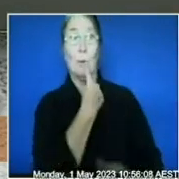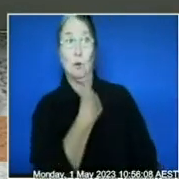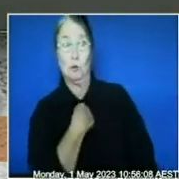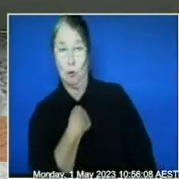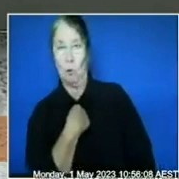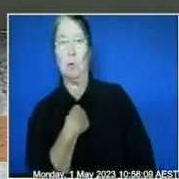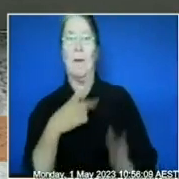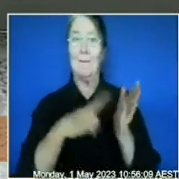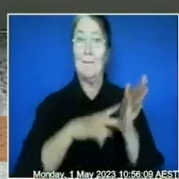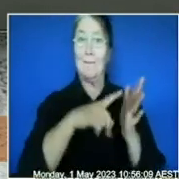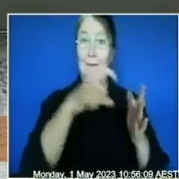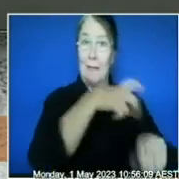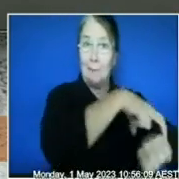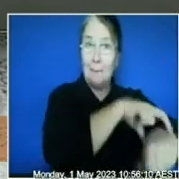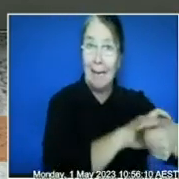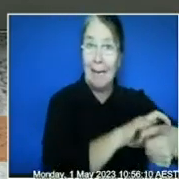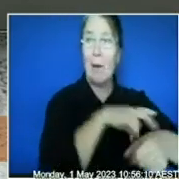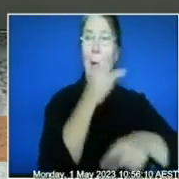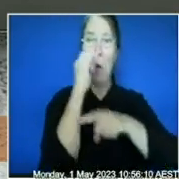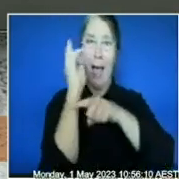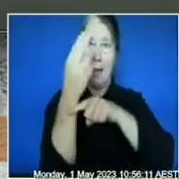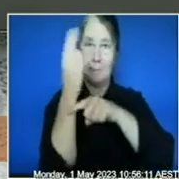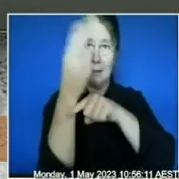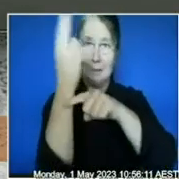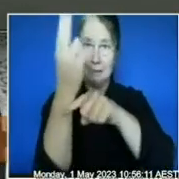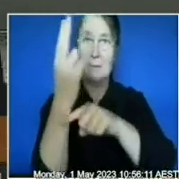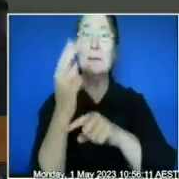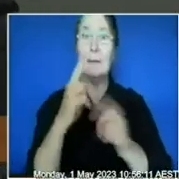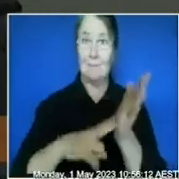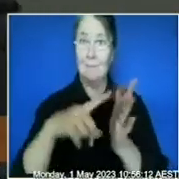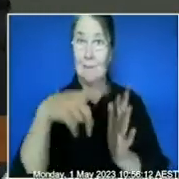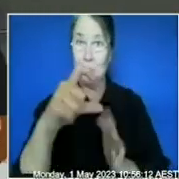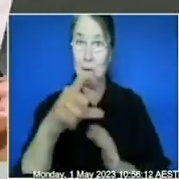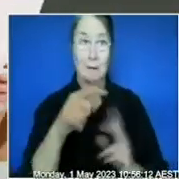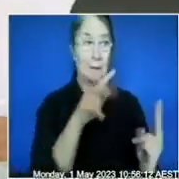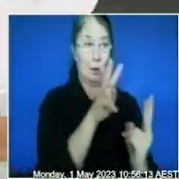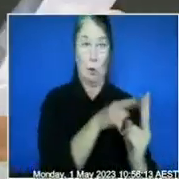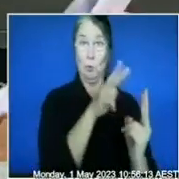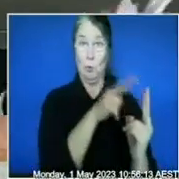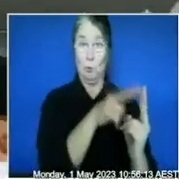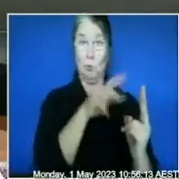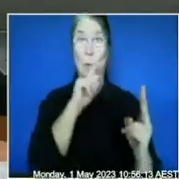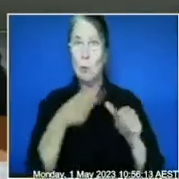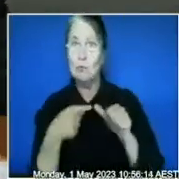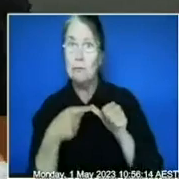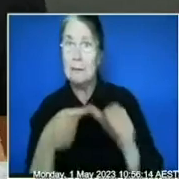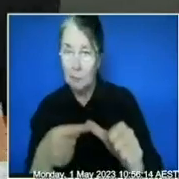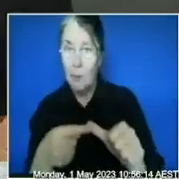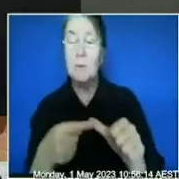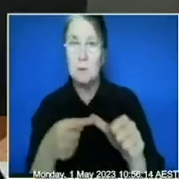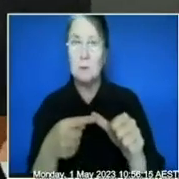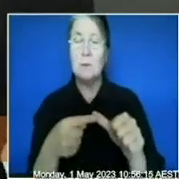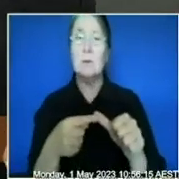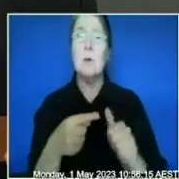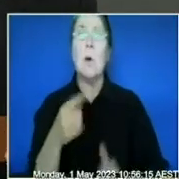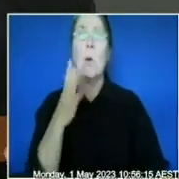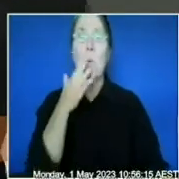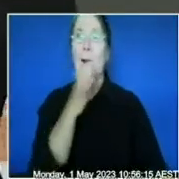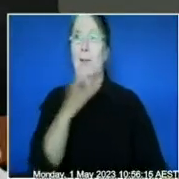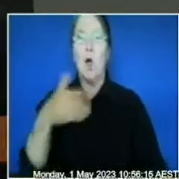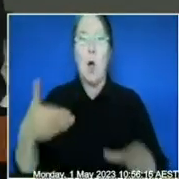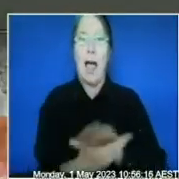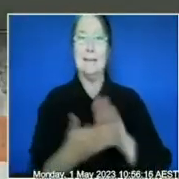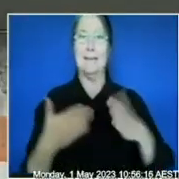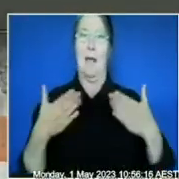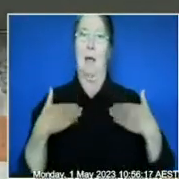outside of the health-led model. Is that your understanding? Yes. And if the operator